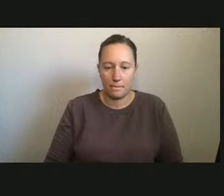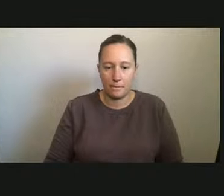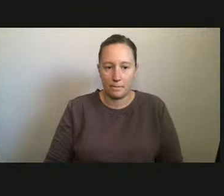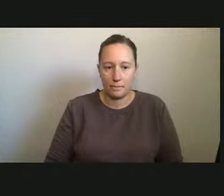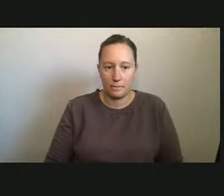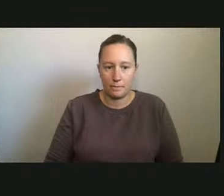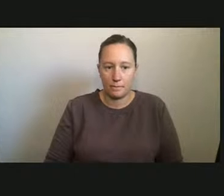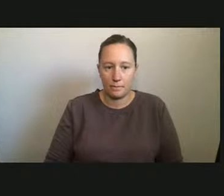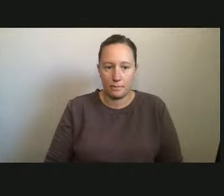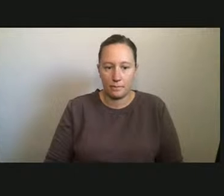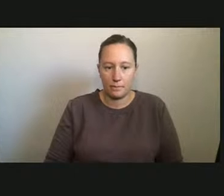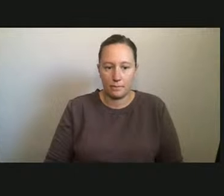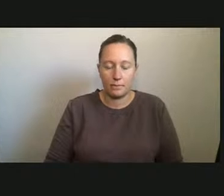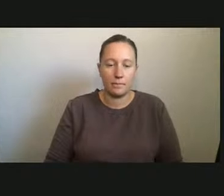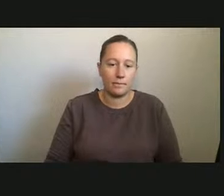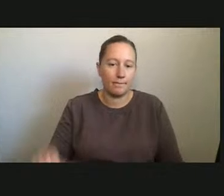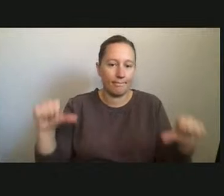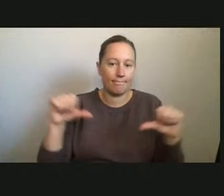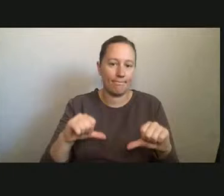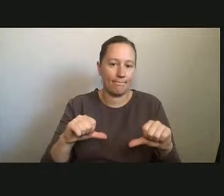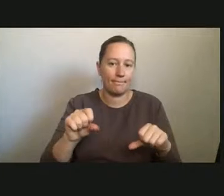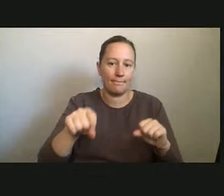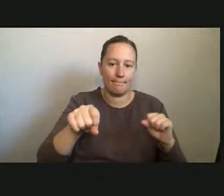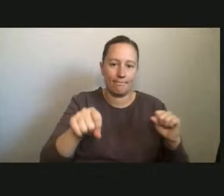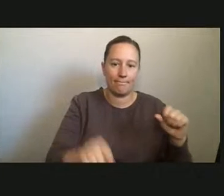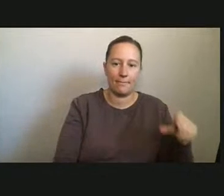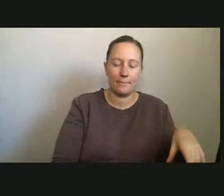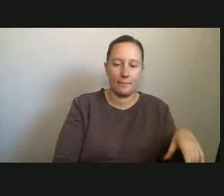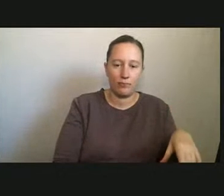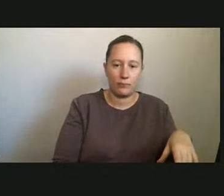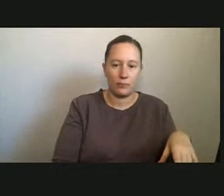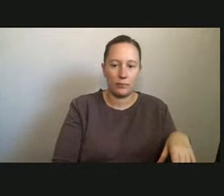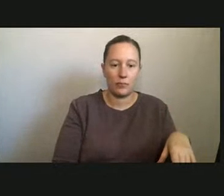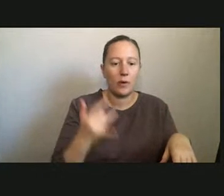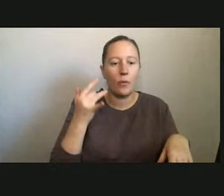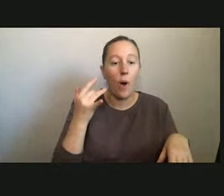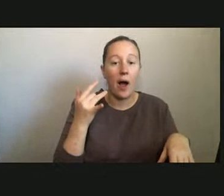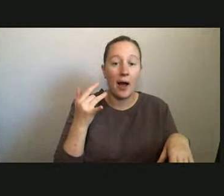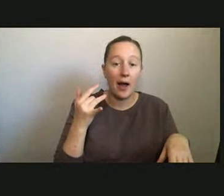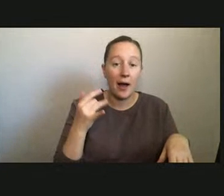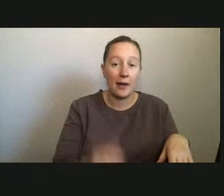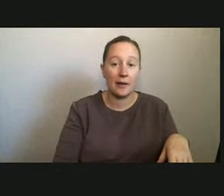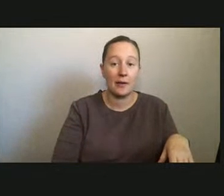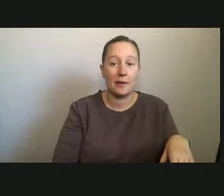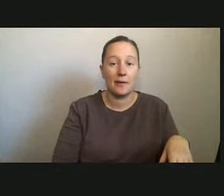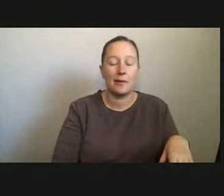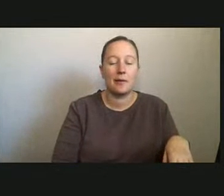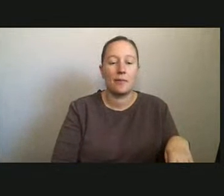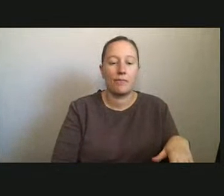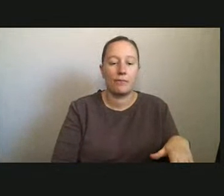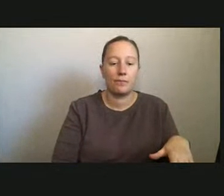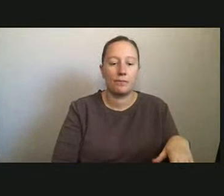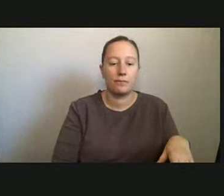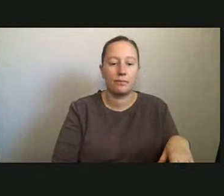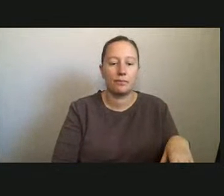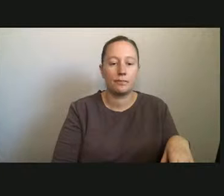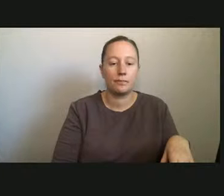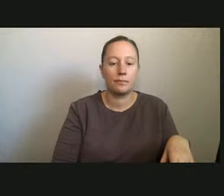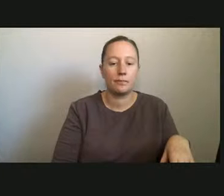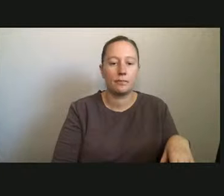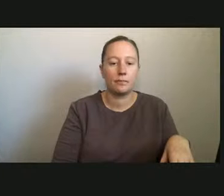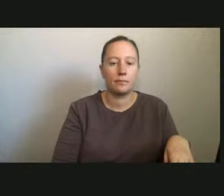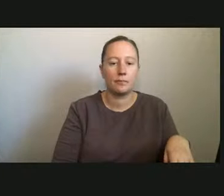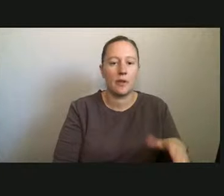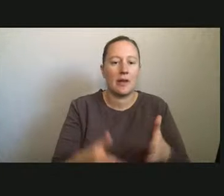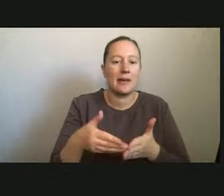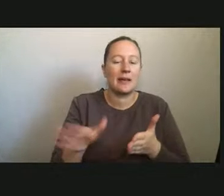Okay, I gave this one a thumbs down. Why did I give it a thumbs down? I gave it a thumbs down because they're